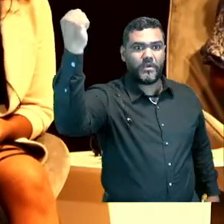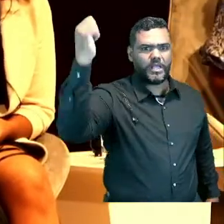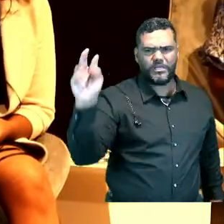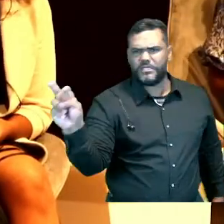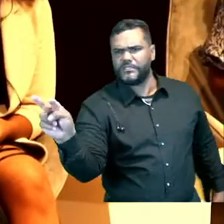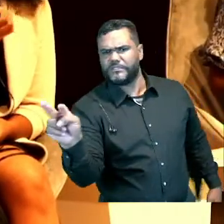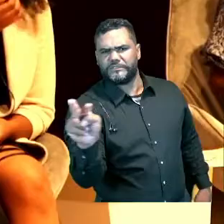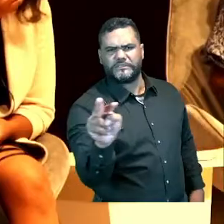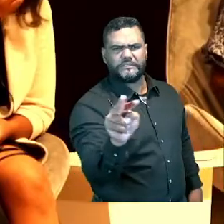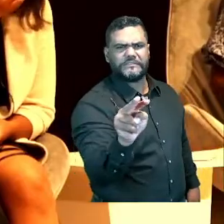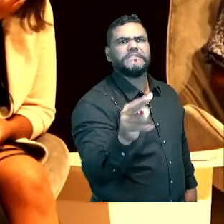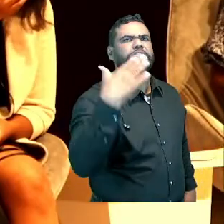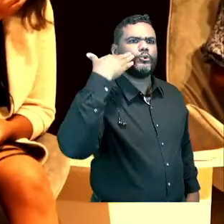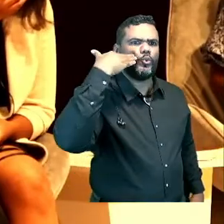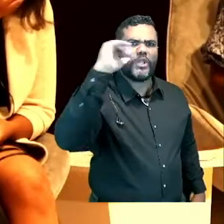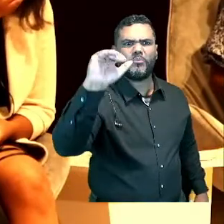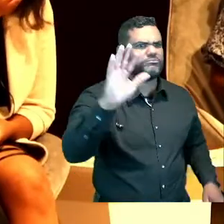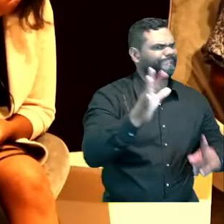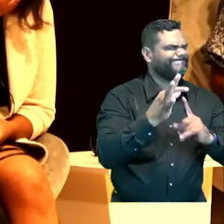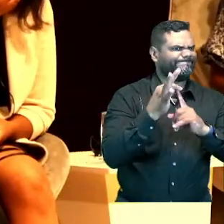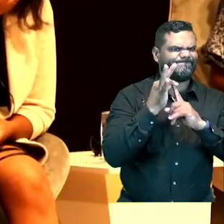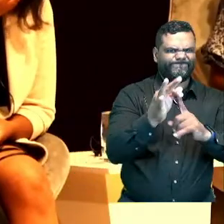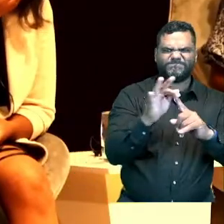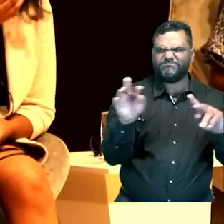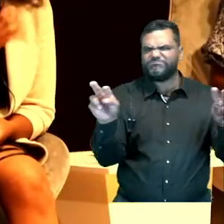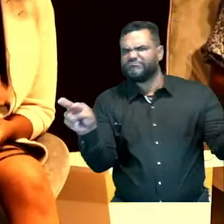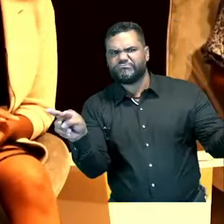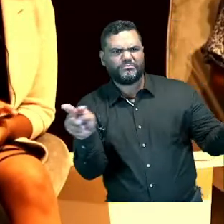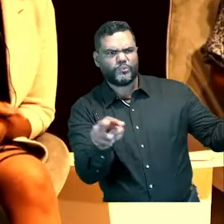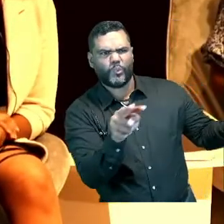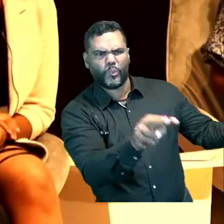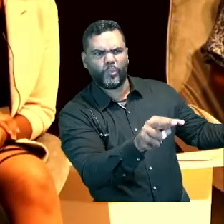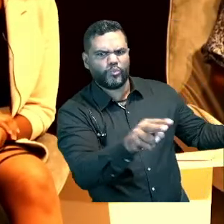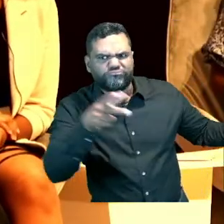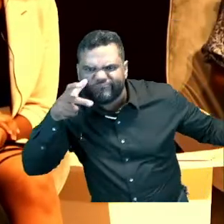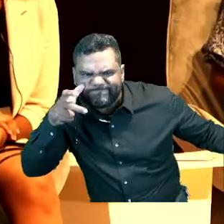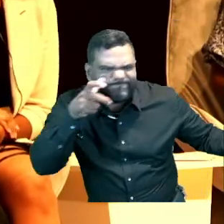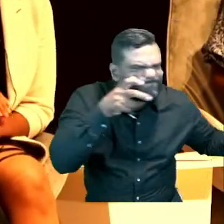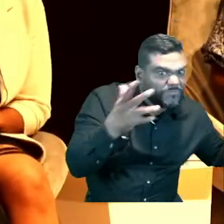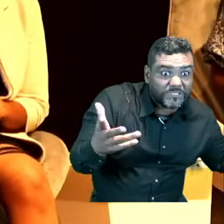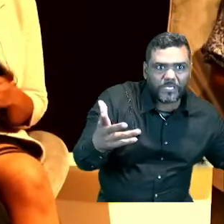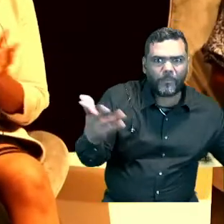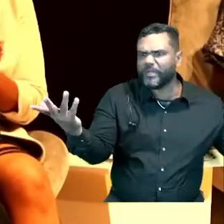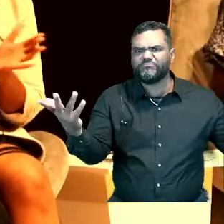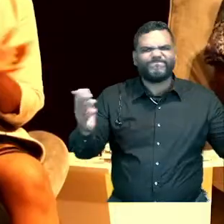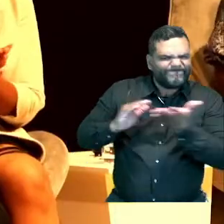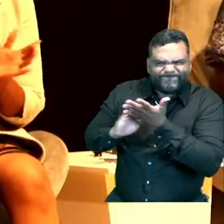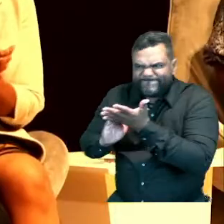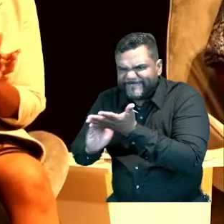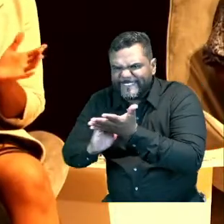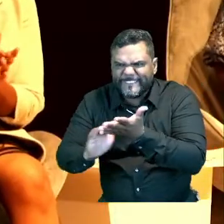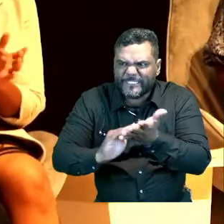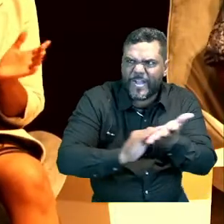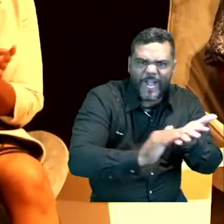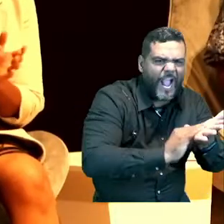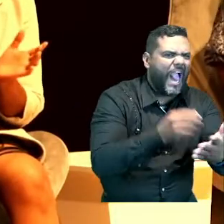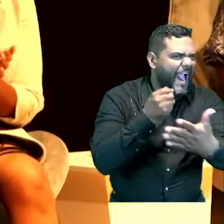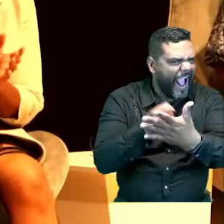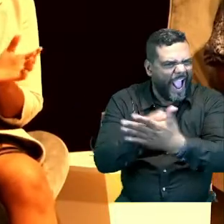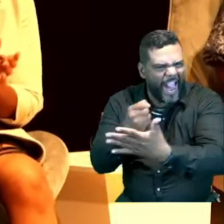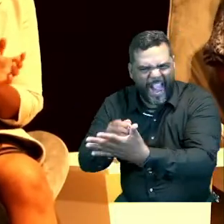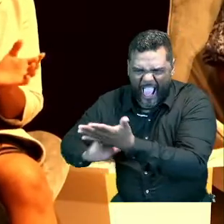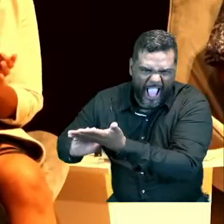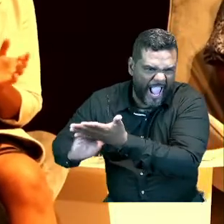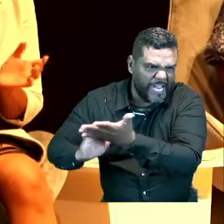Marquez, who is a really strong woman. She is a woman that has really fought, not just for her territory, but for all of